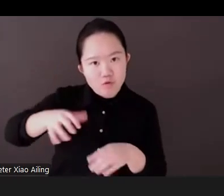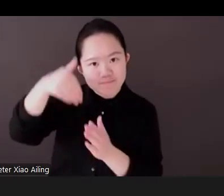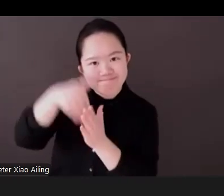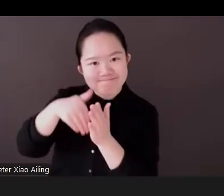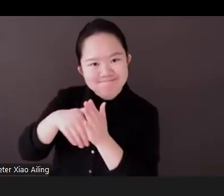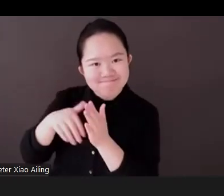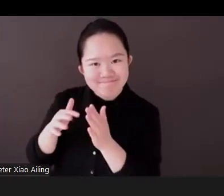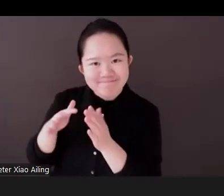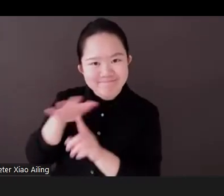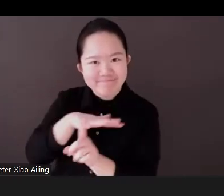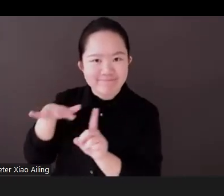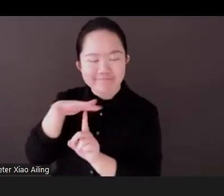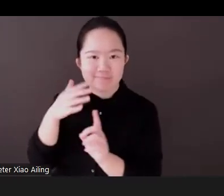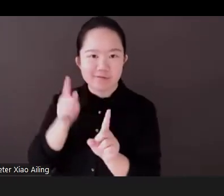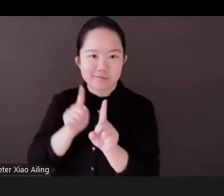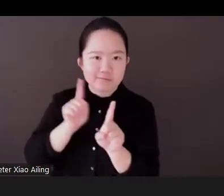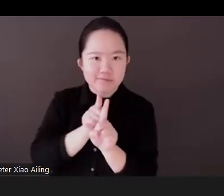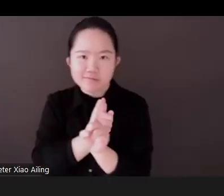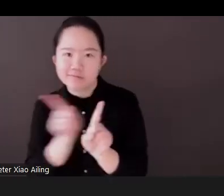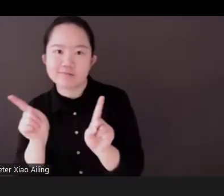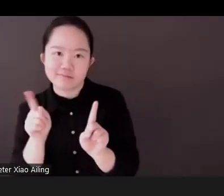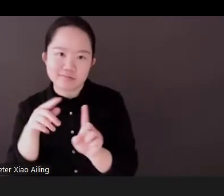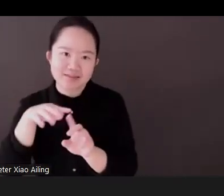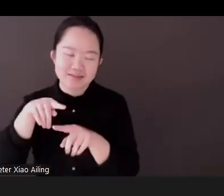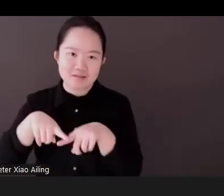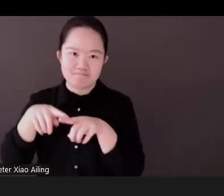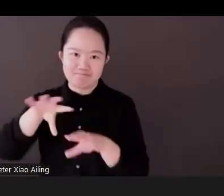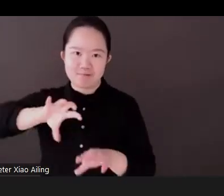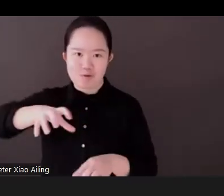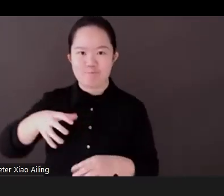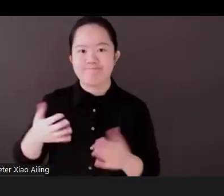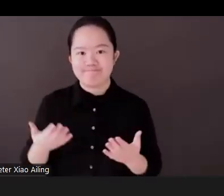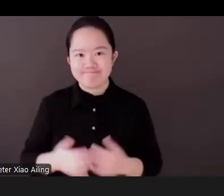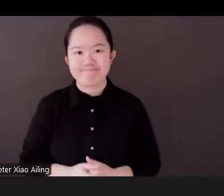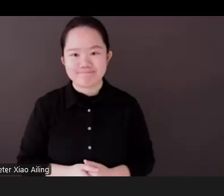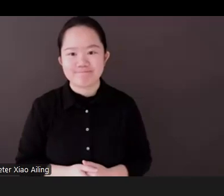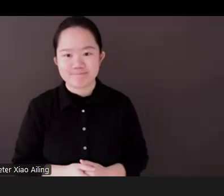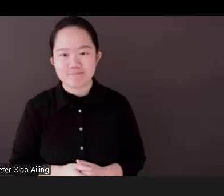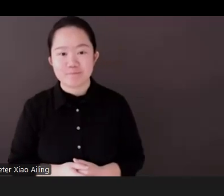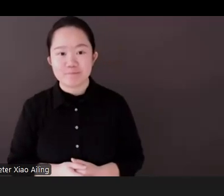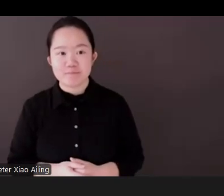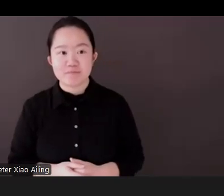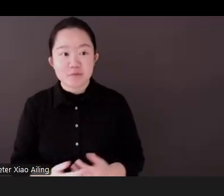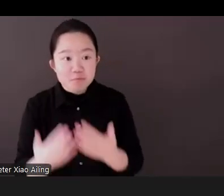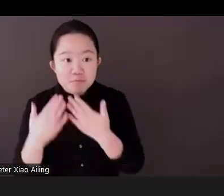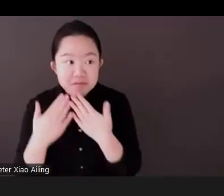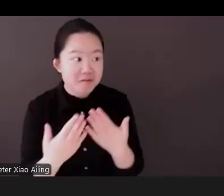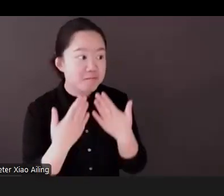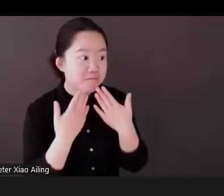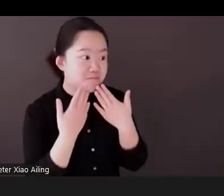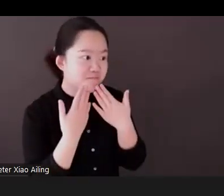So we still have many questions to go, but we need to wrap up and move on in the program. Thank you very much to